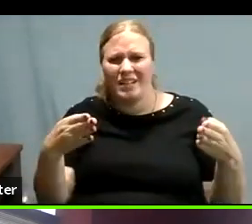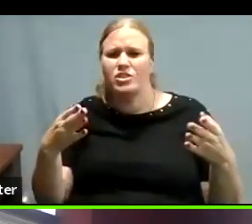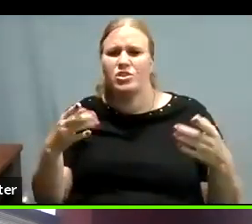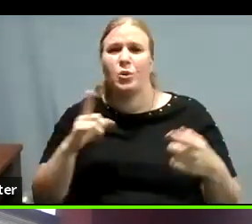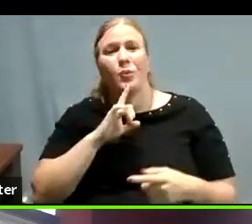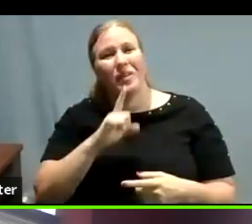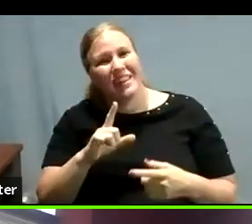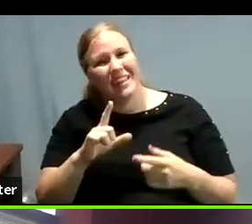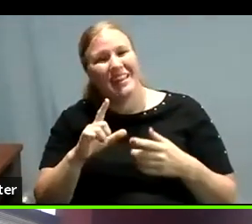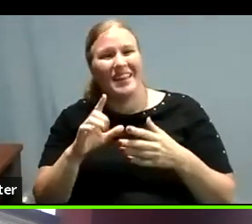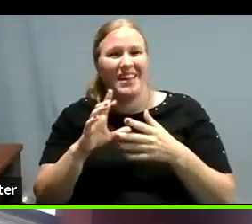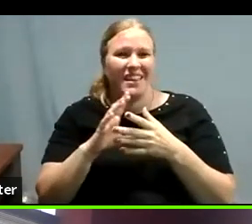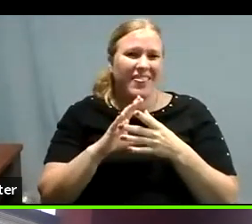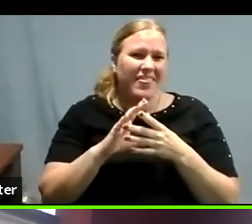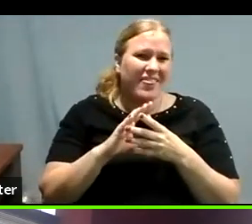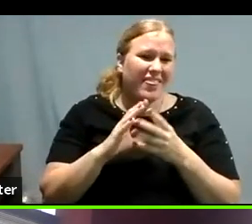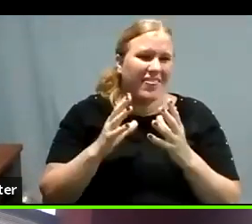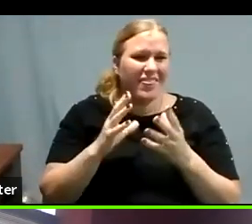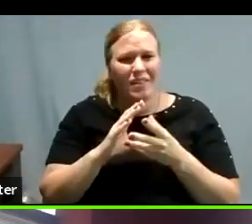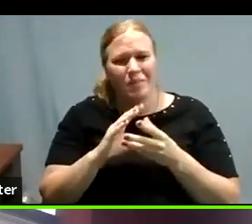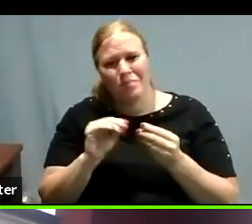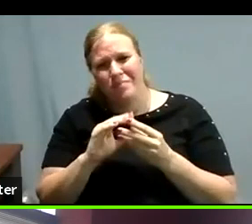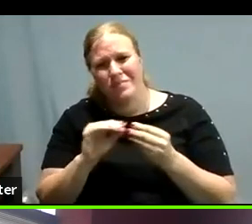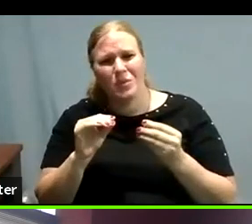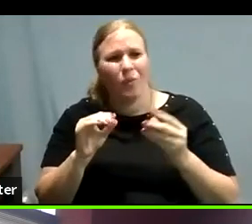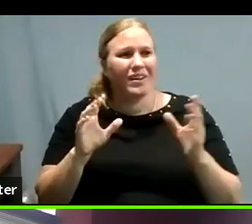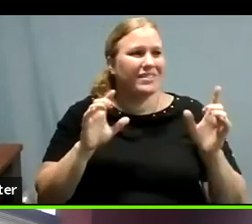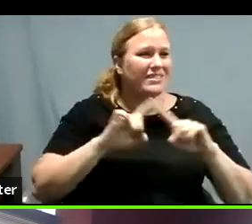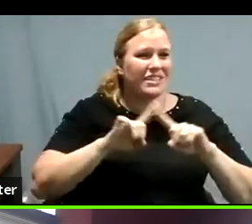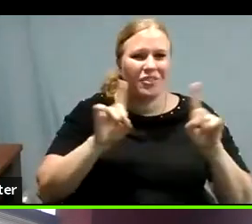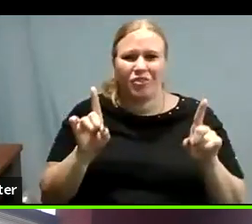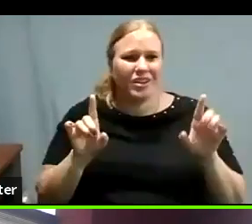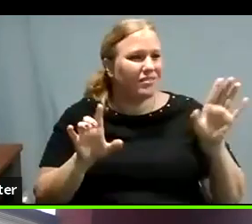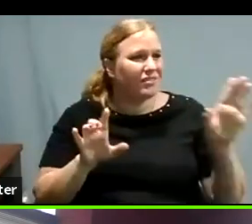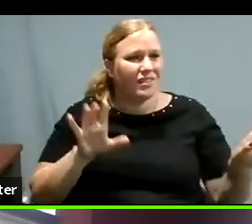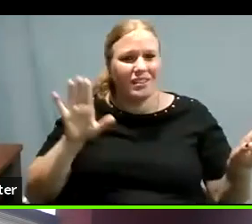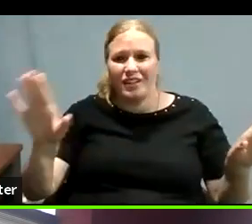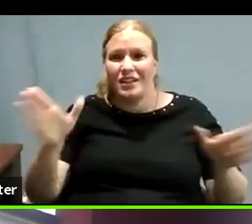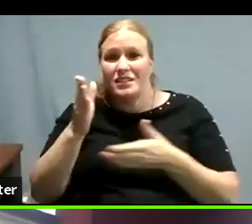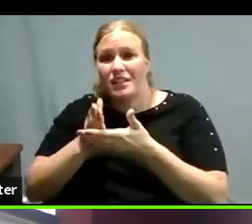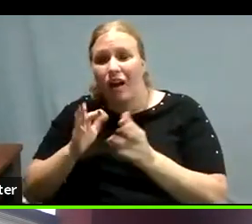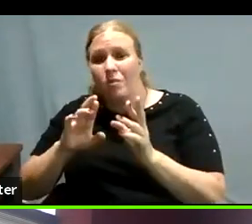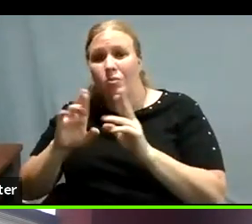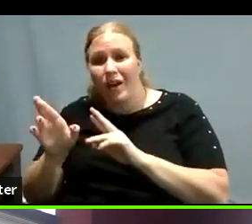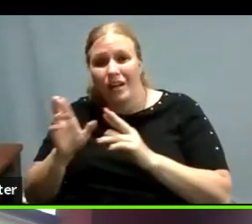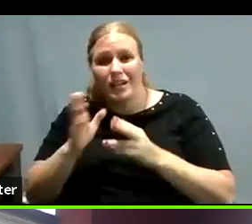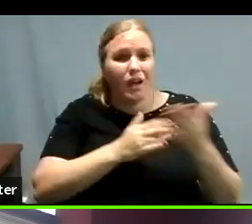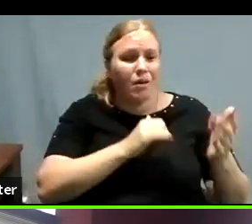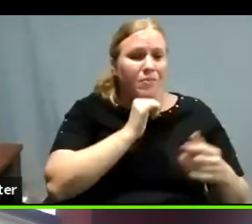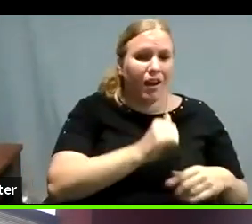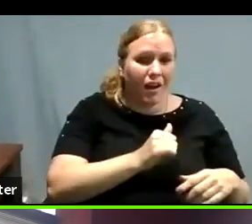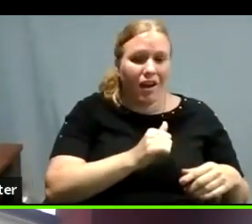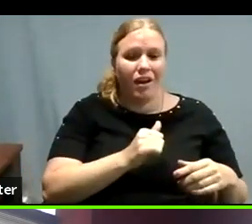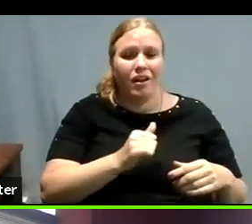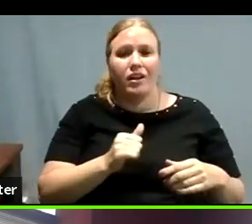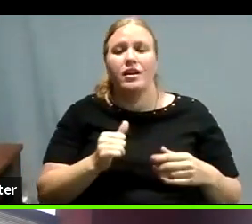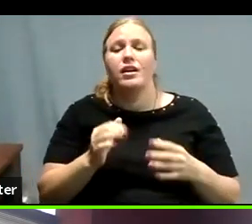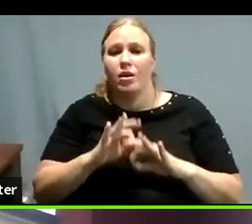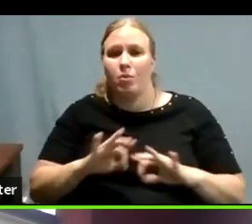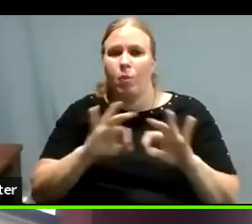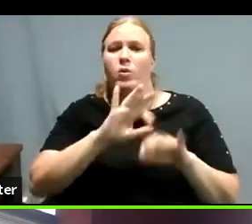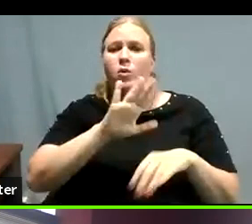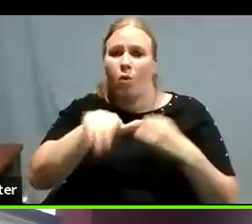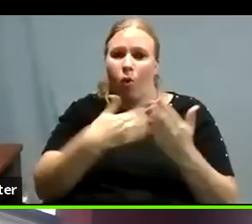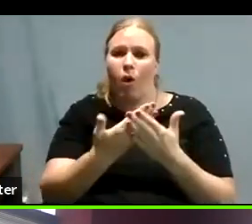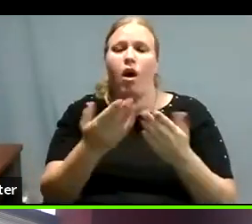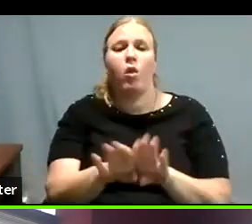quite ready, and then others that are ready. And so in order for us to really roll out and have them safely all open,